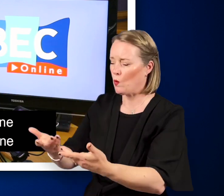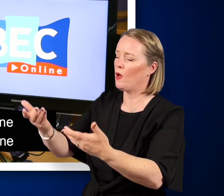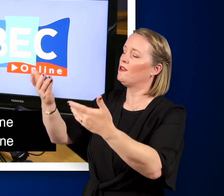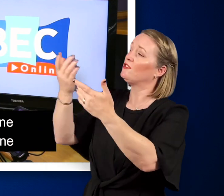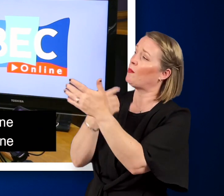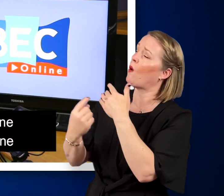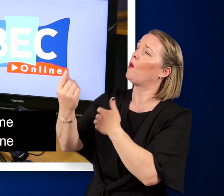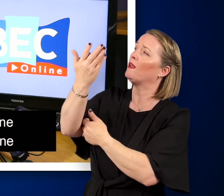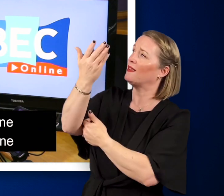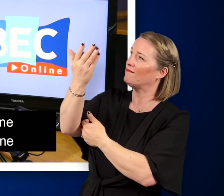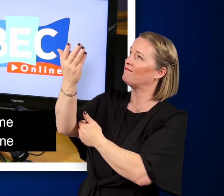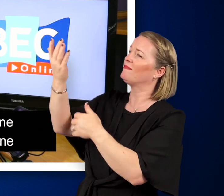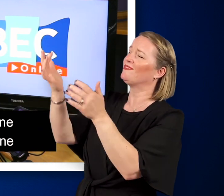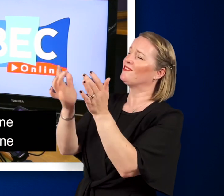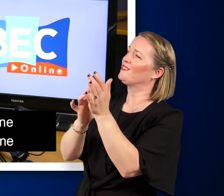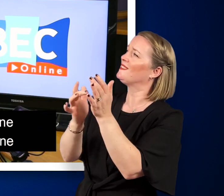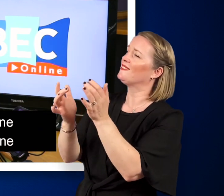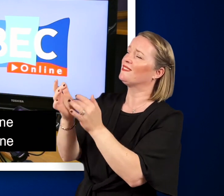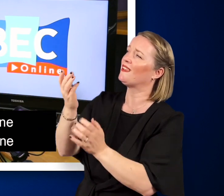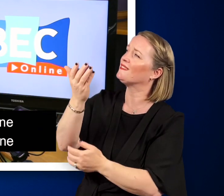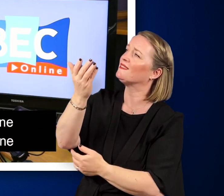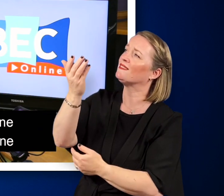knee and worship him